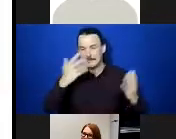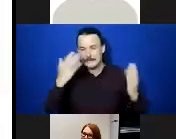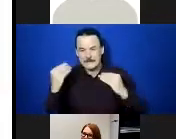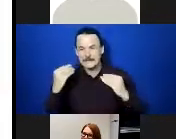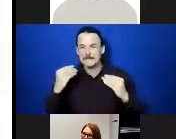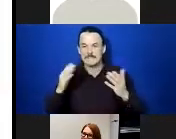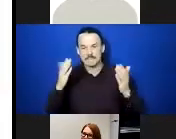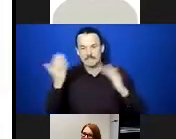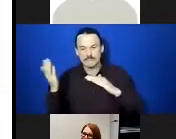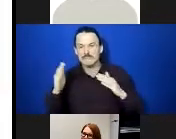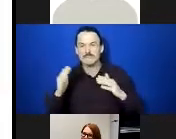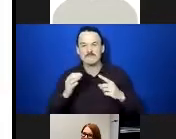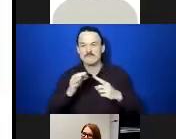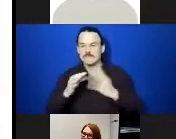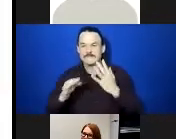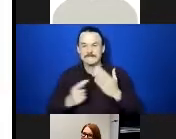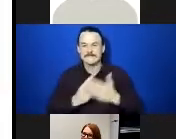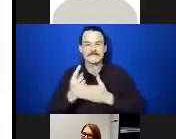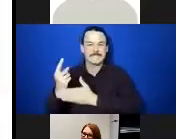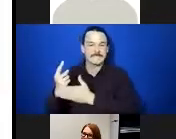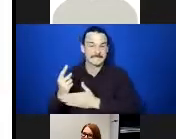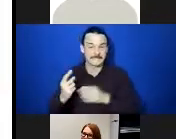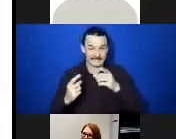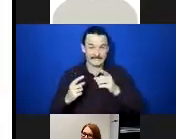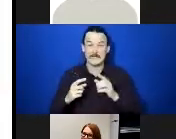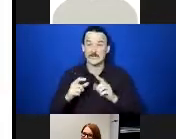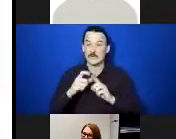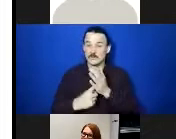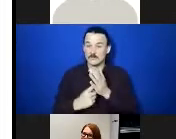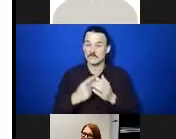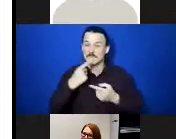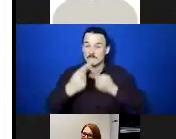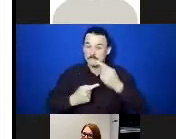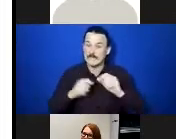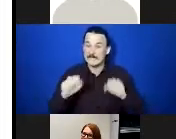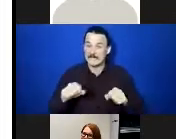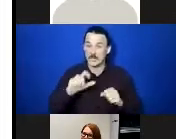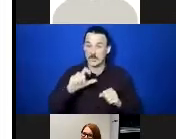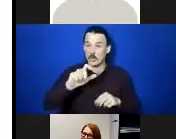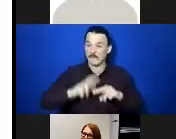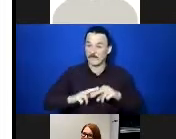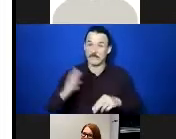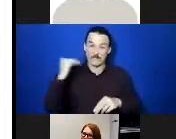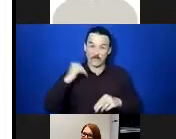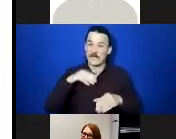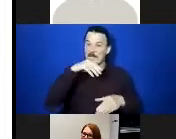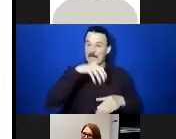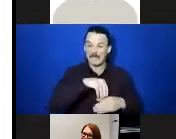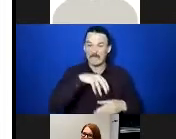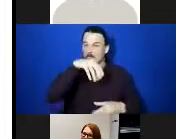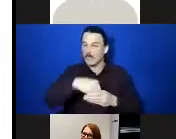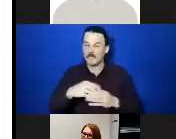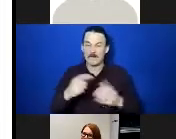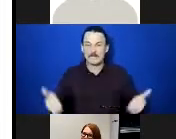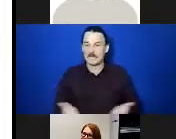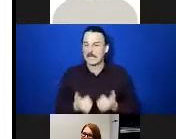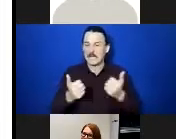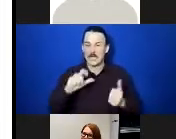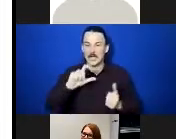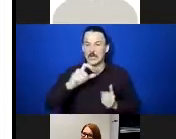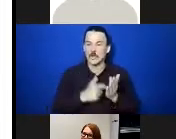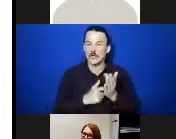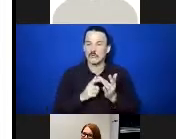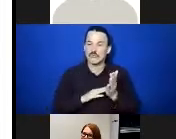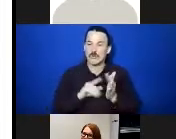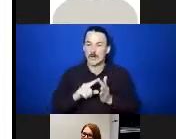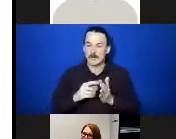stating that chloroform had been used in a series of crimes, however, to no success. Only two